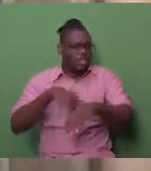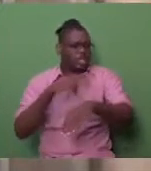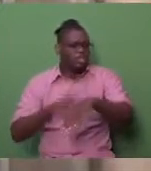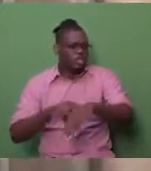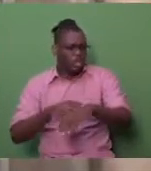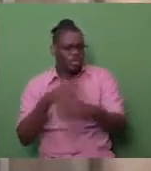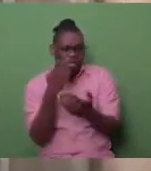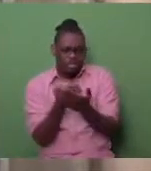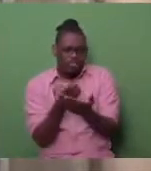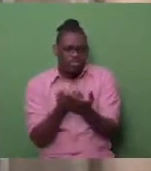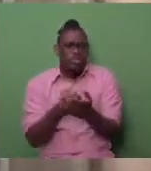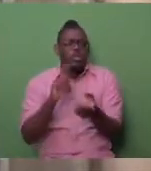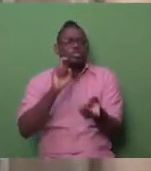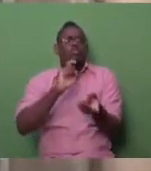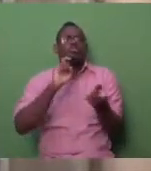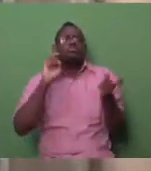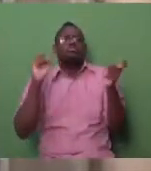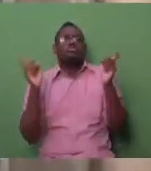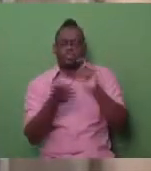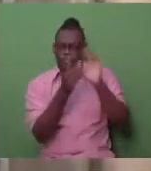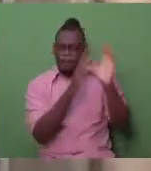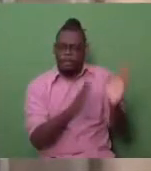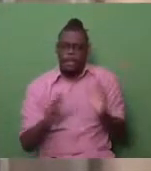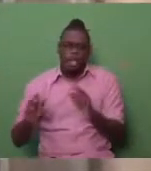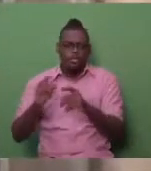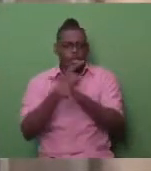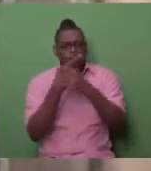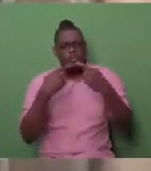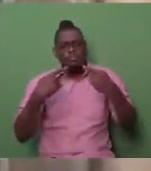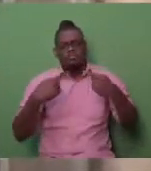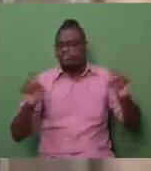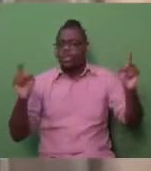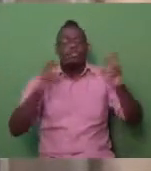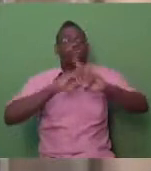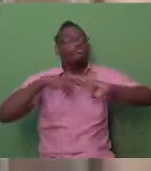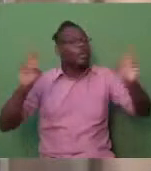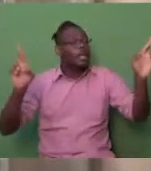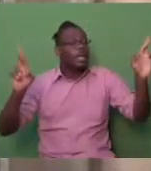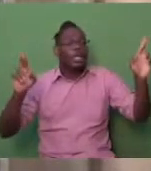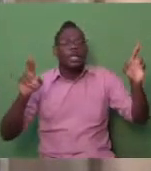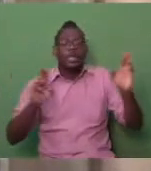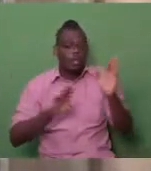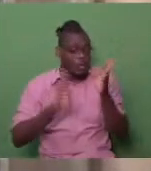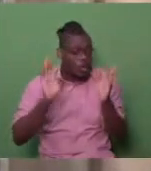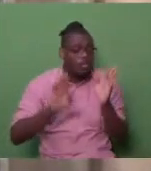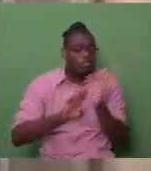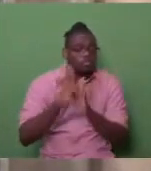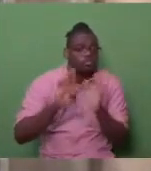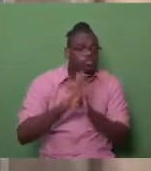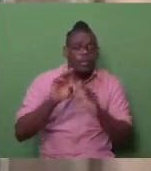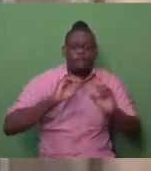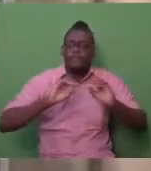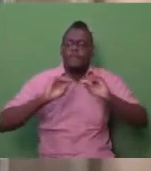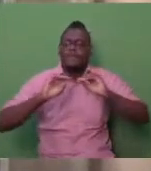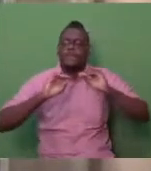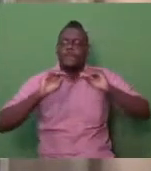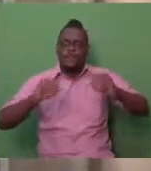plan to rescue and restore TNT. The new UNC master plan